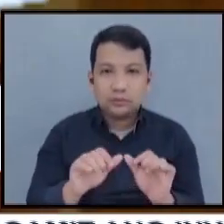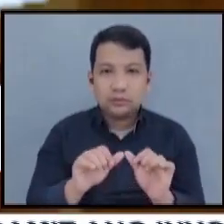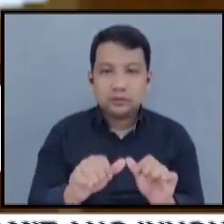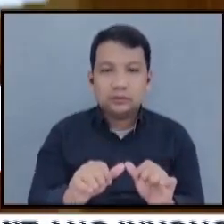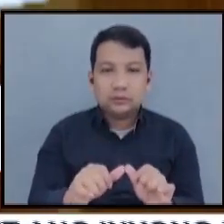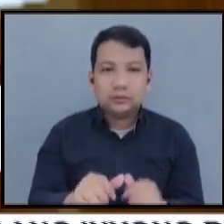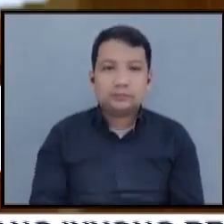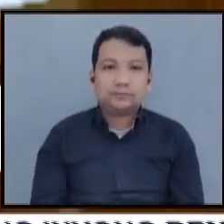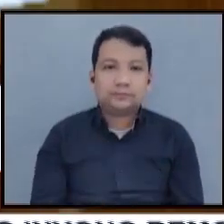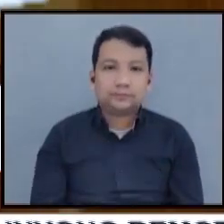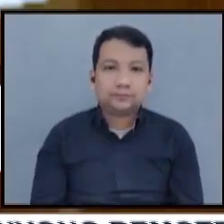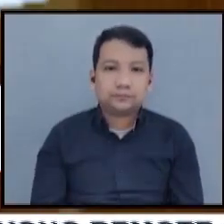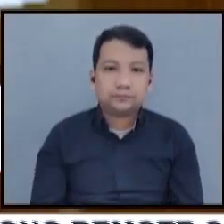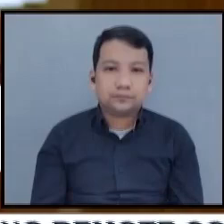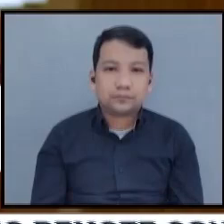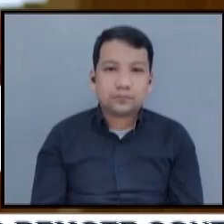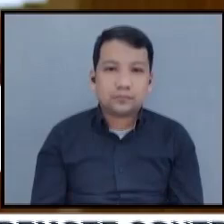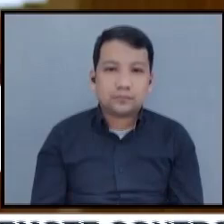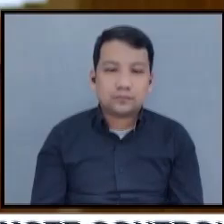serves as a